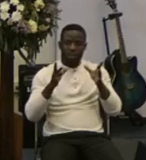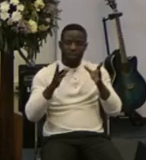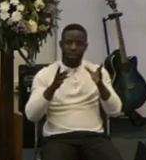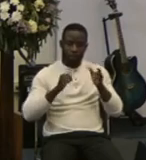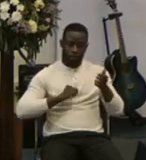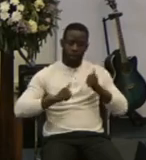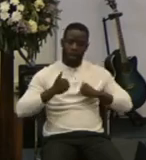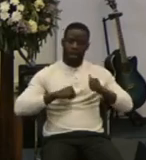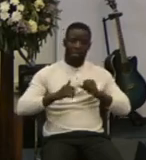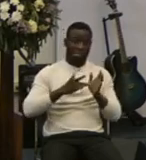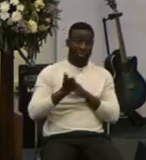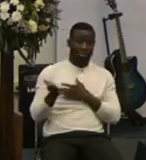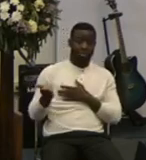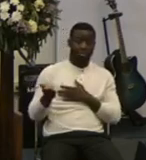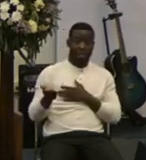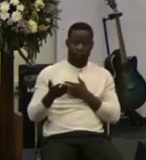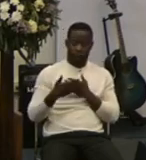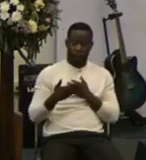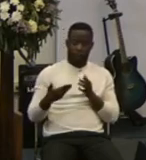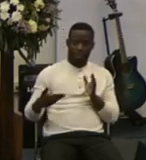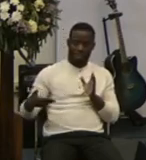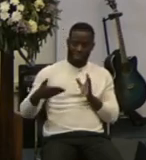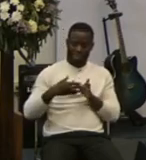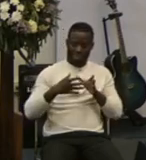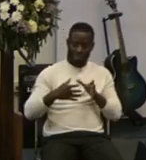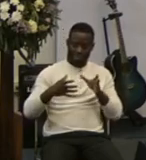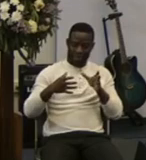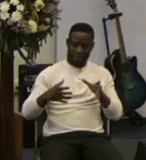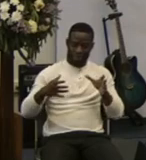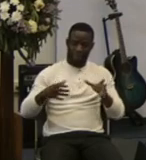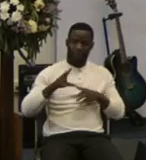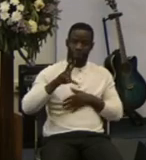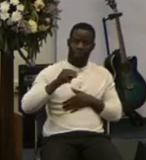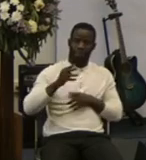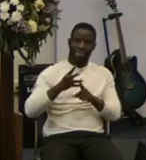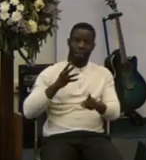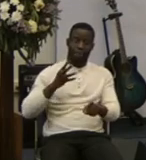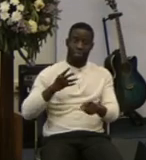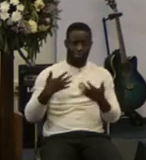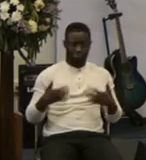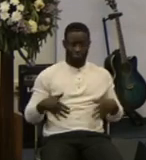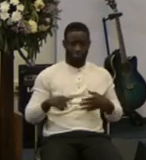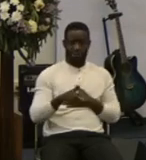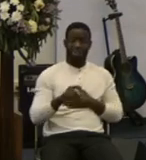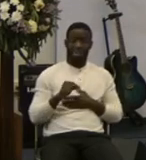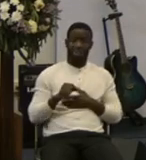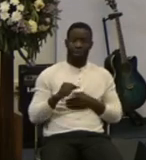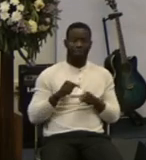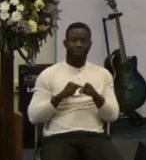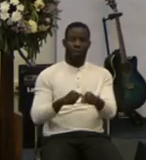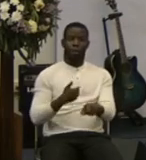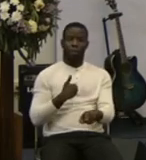and individuals being added to the team. What an incredible invitation. Follow